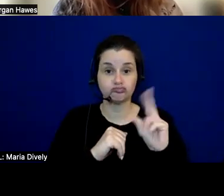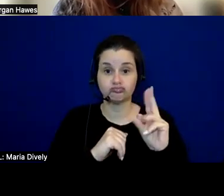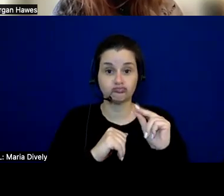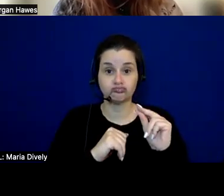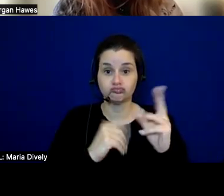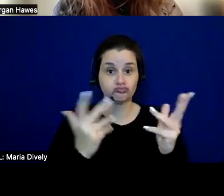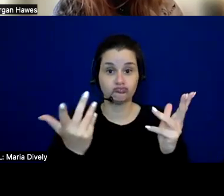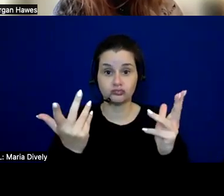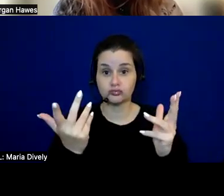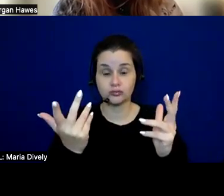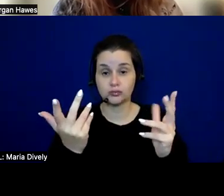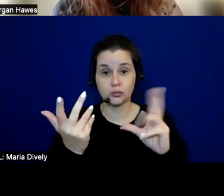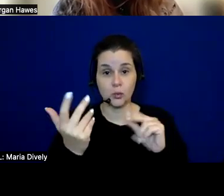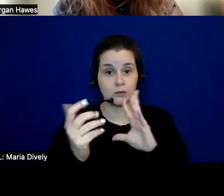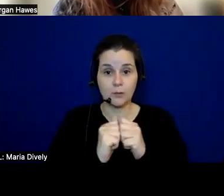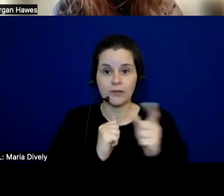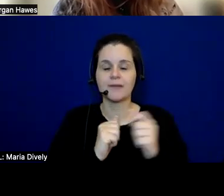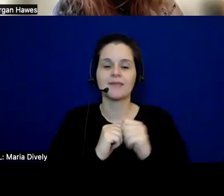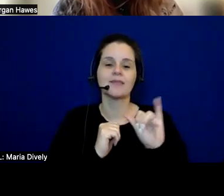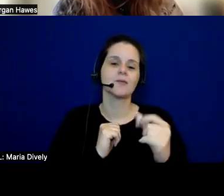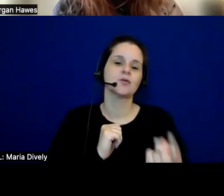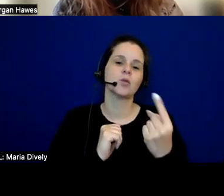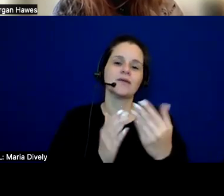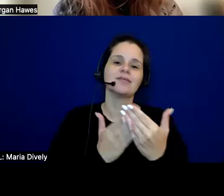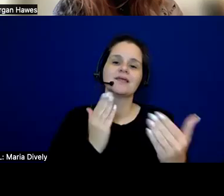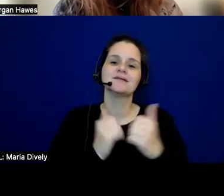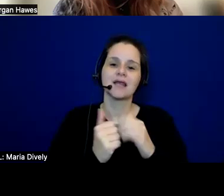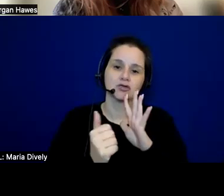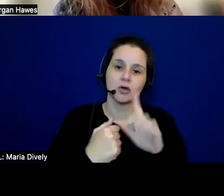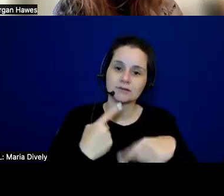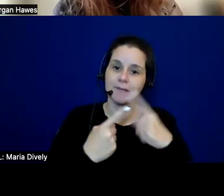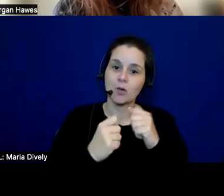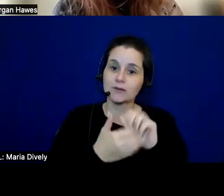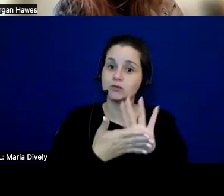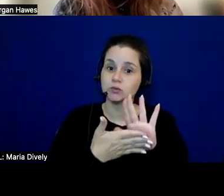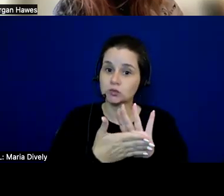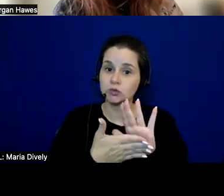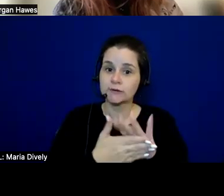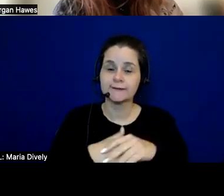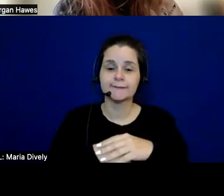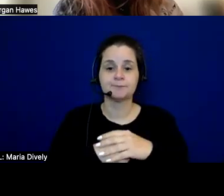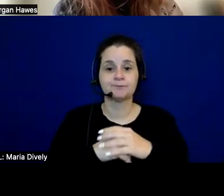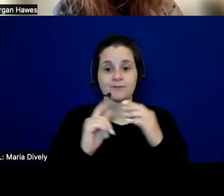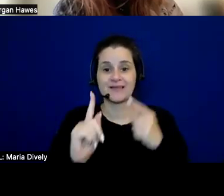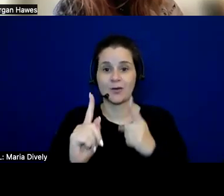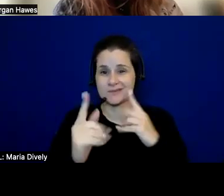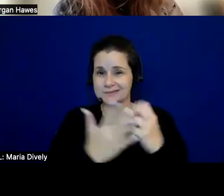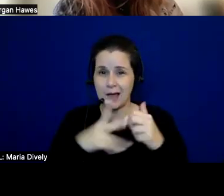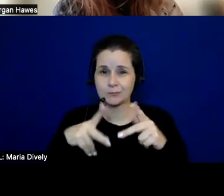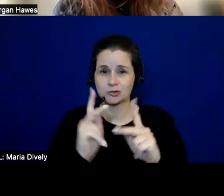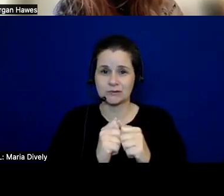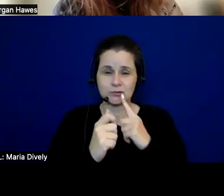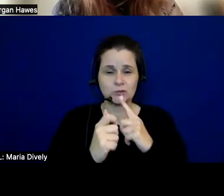nobody. So that was one of the things that I talked about in the schools. Like, this was his opportunity to come